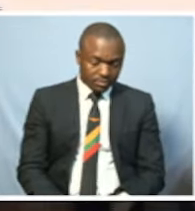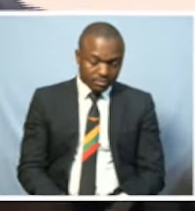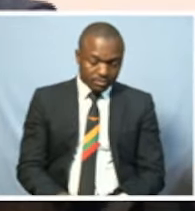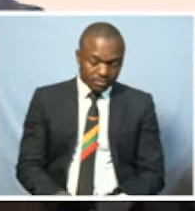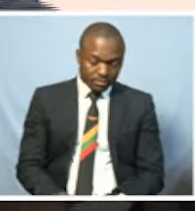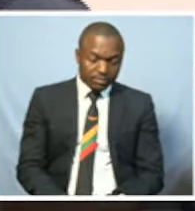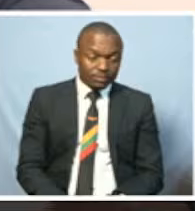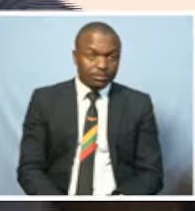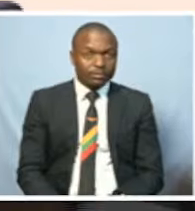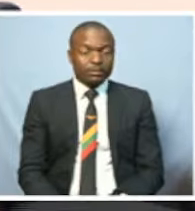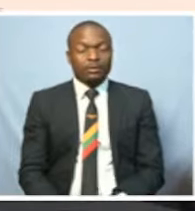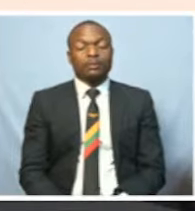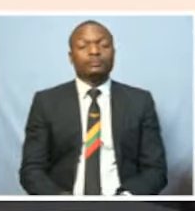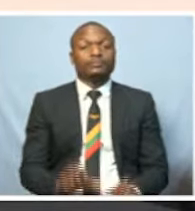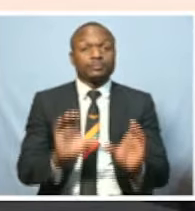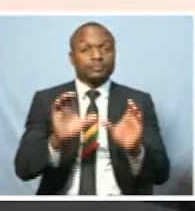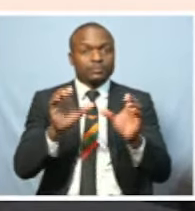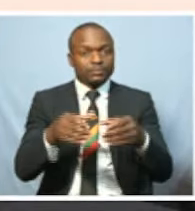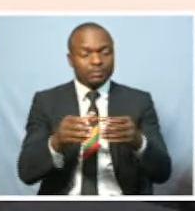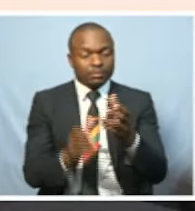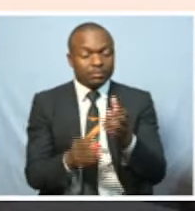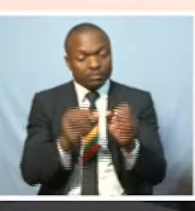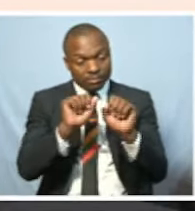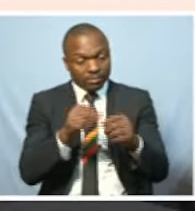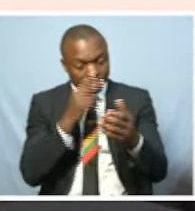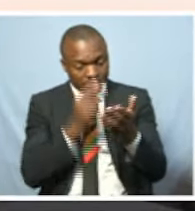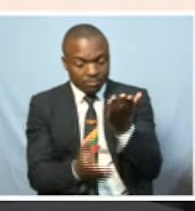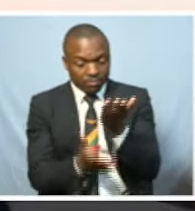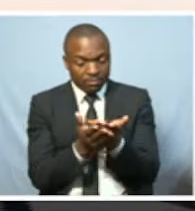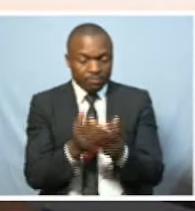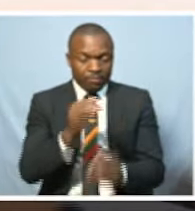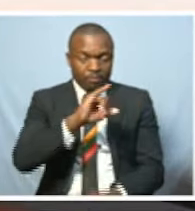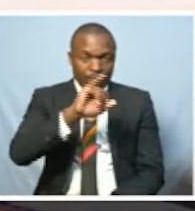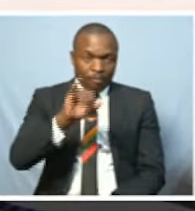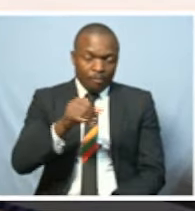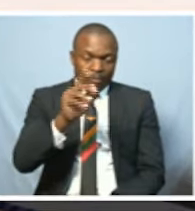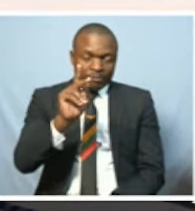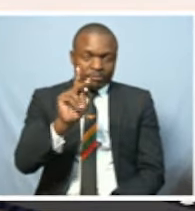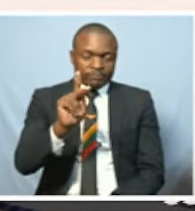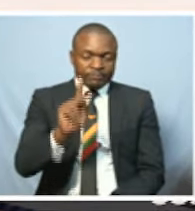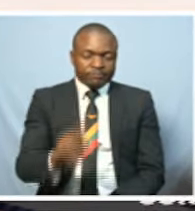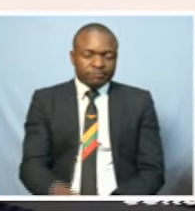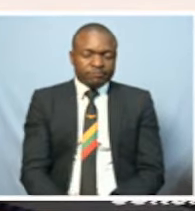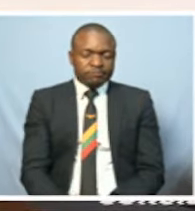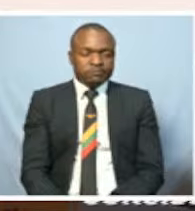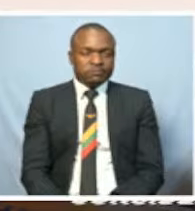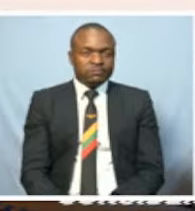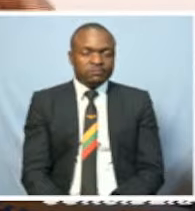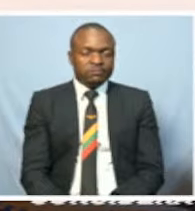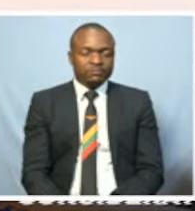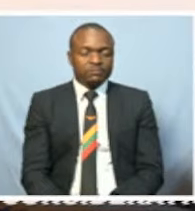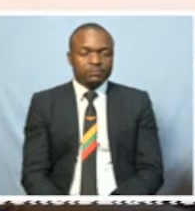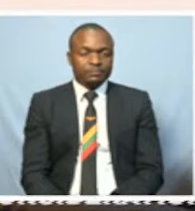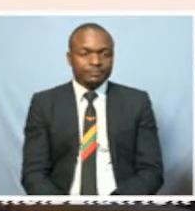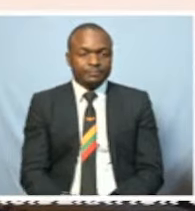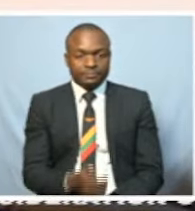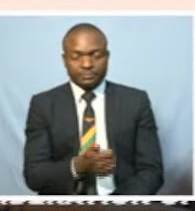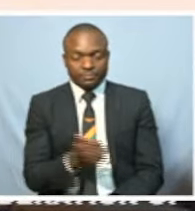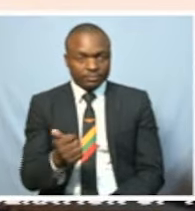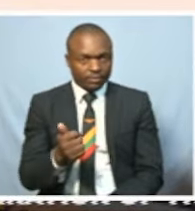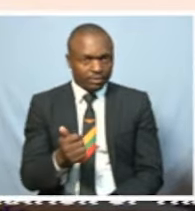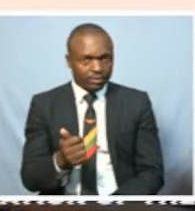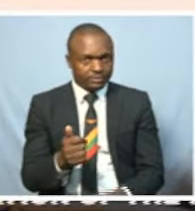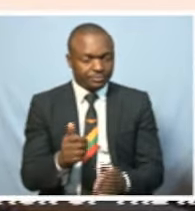I'll refer the committee to appendix JK. JK, which number? JK is the other booklet, Chair.